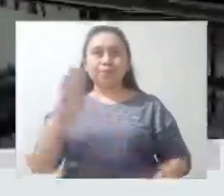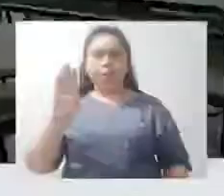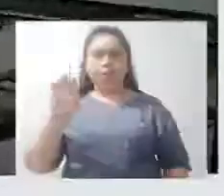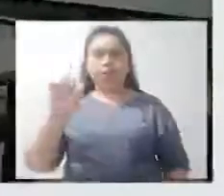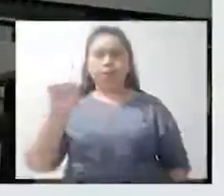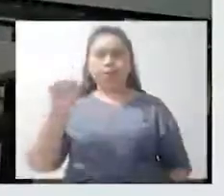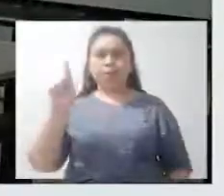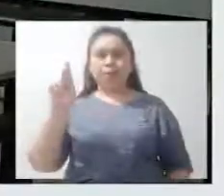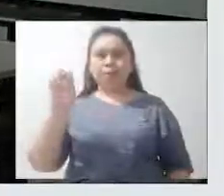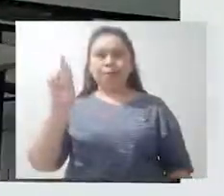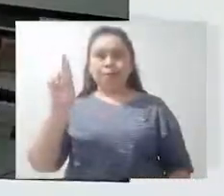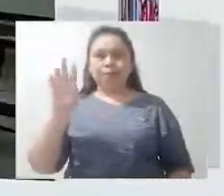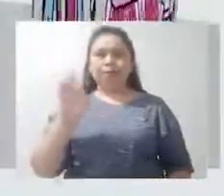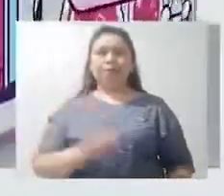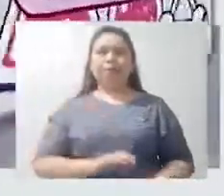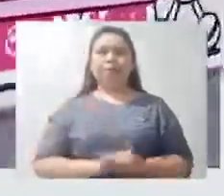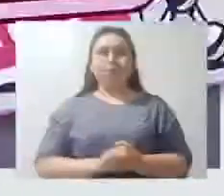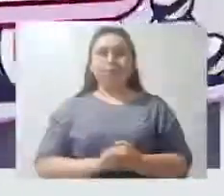Beaker,